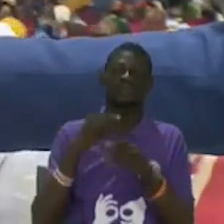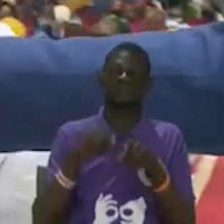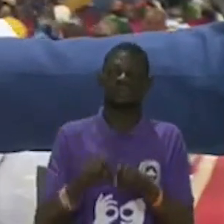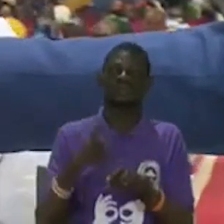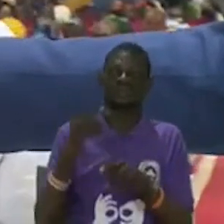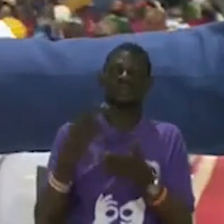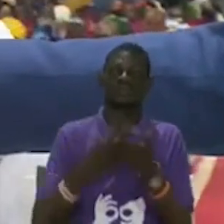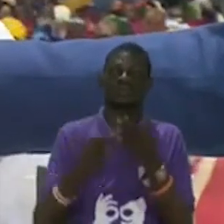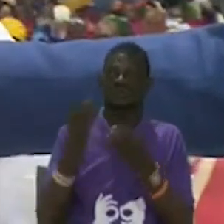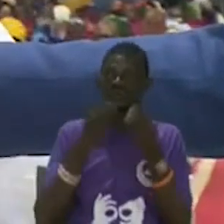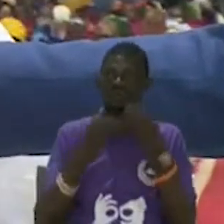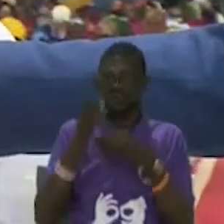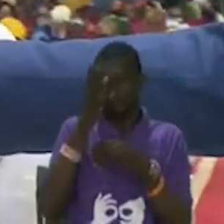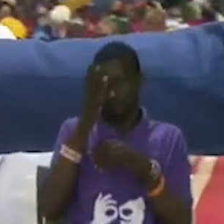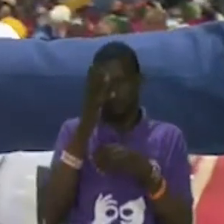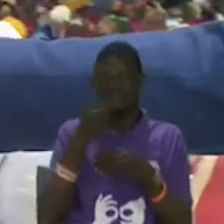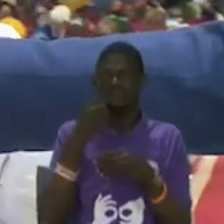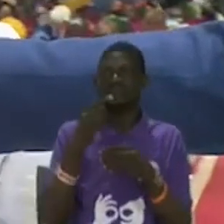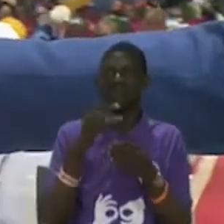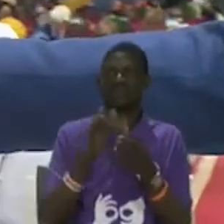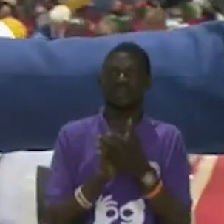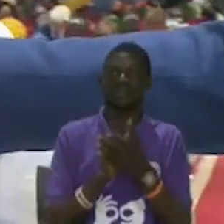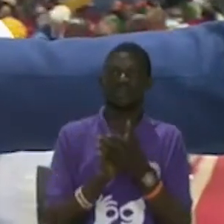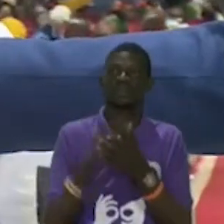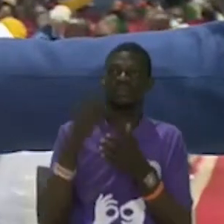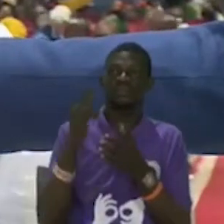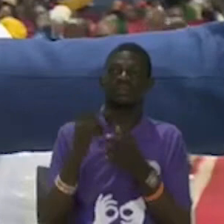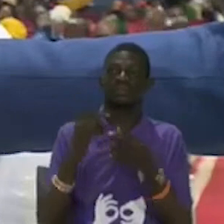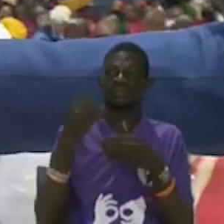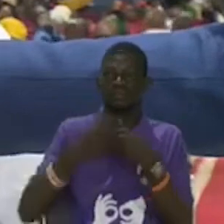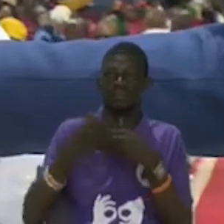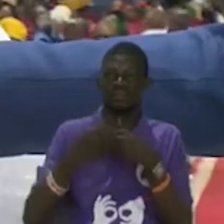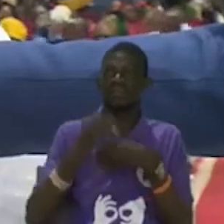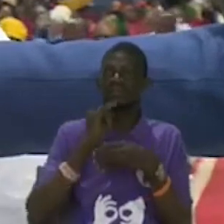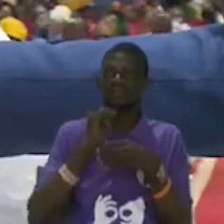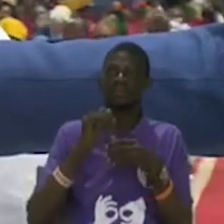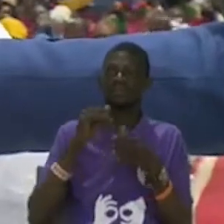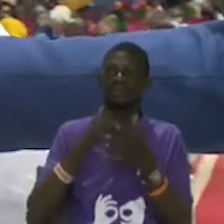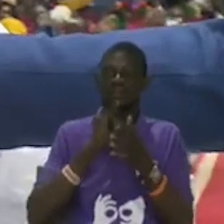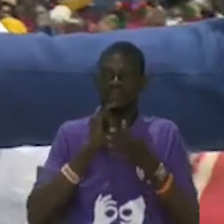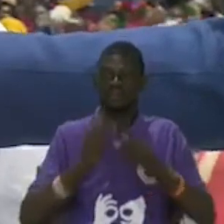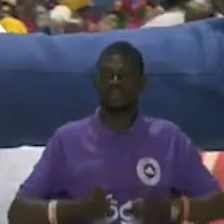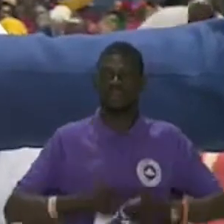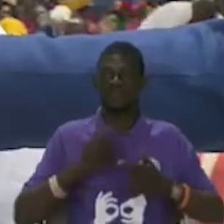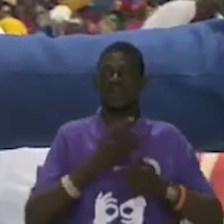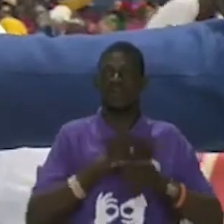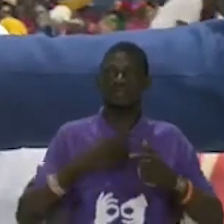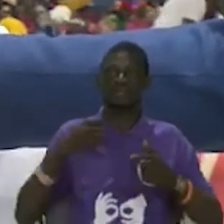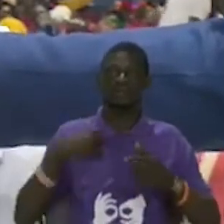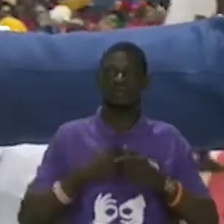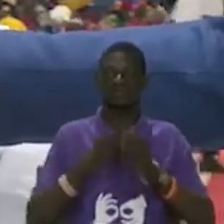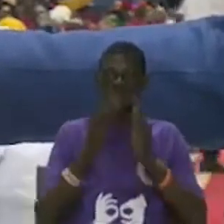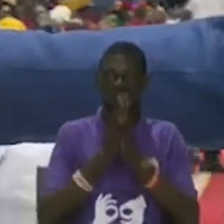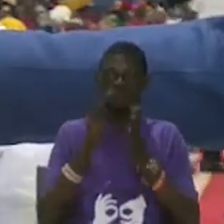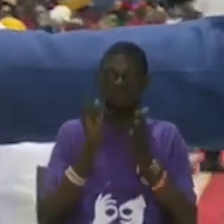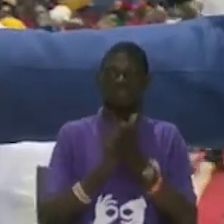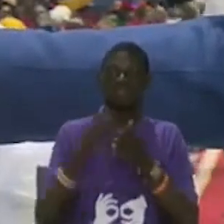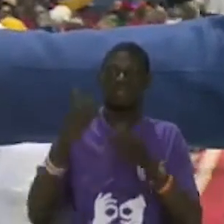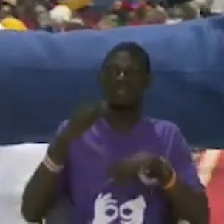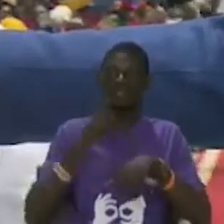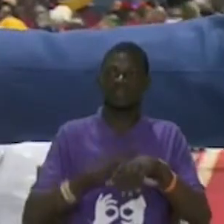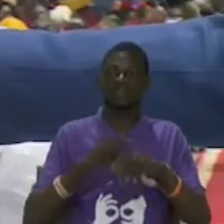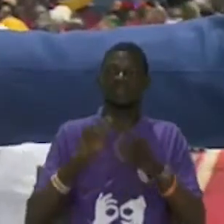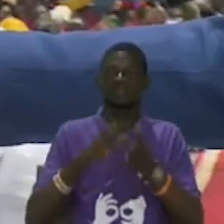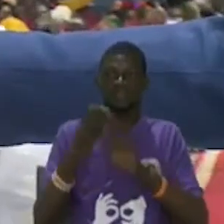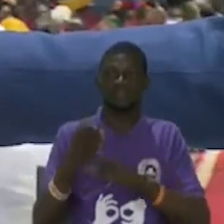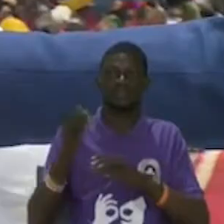communion, Daddy Gio said, the bread we are eating, it is life. And that we should pray that anything dead in